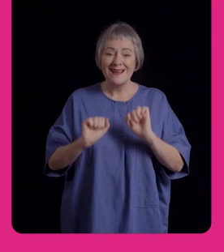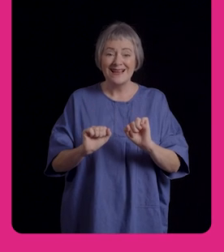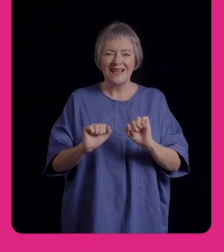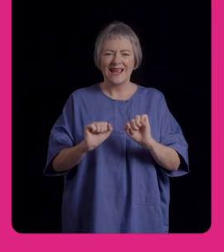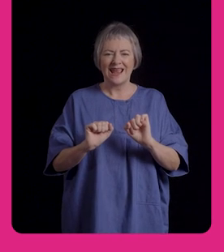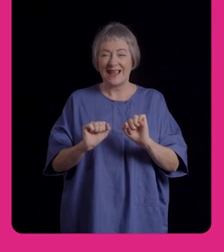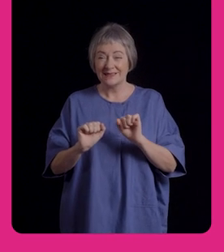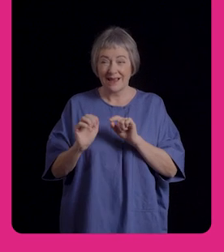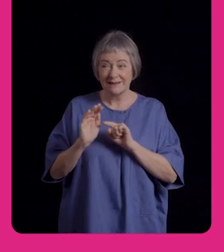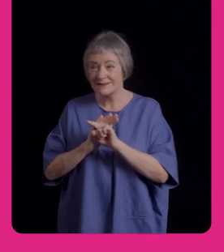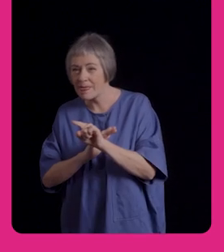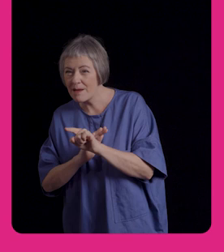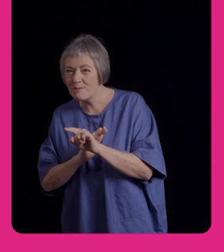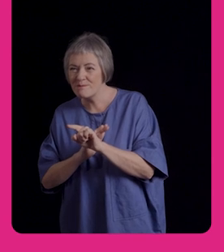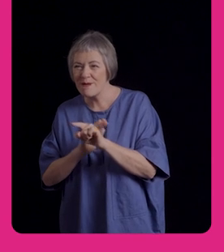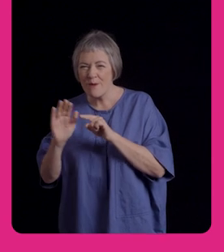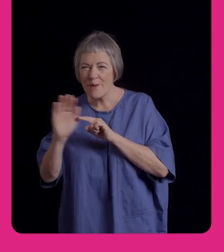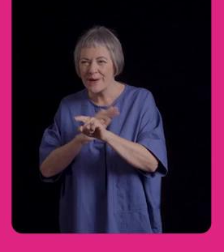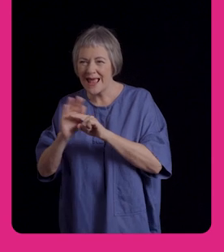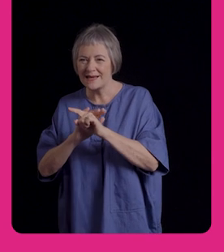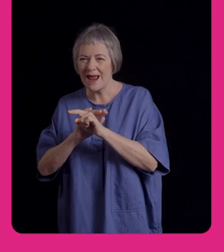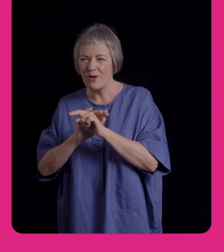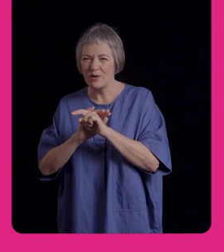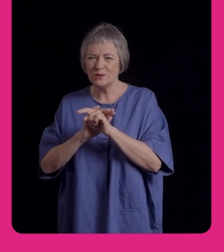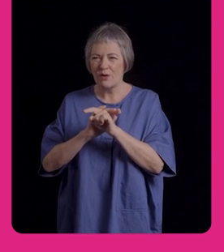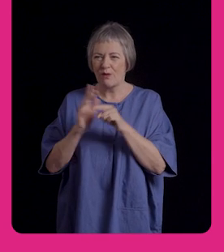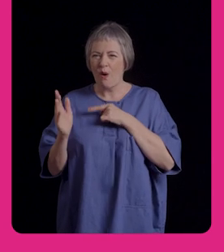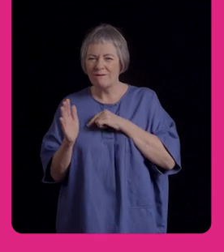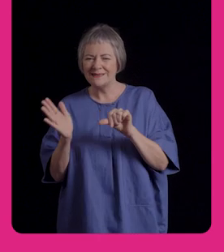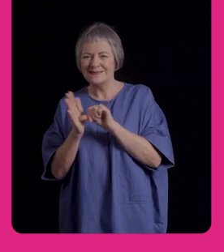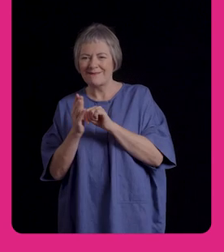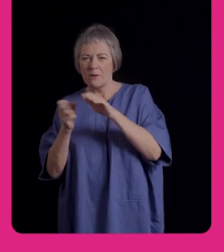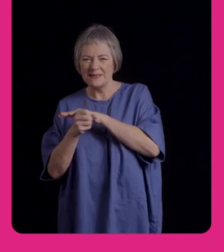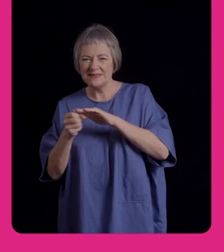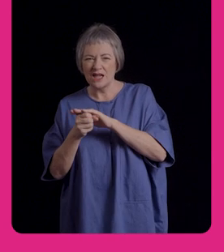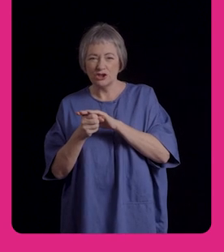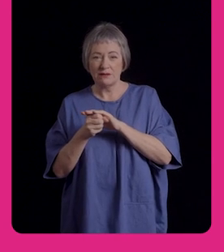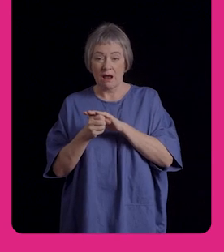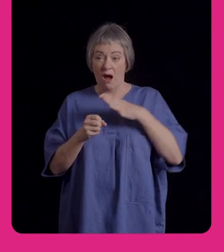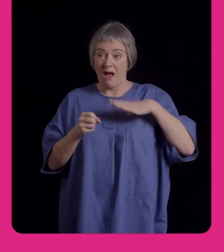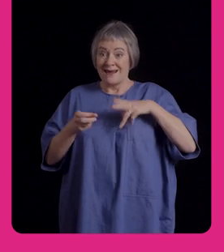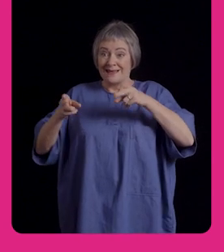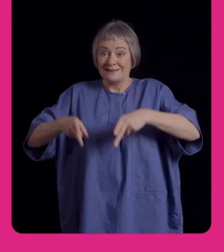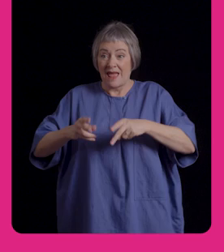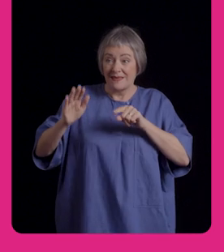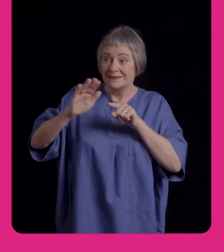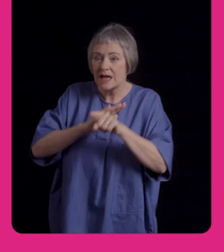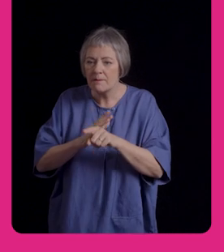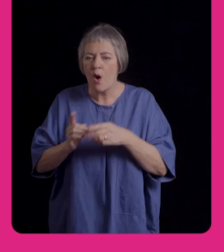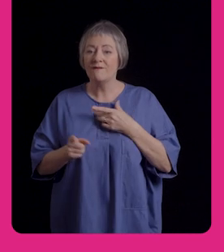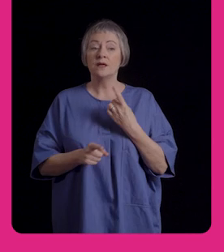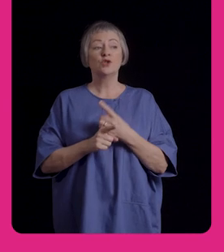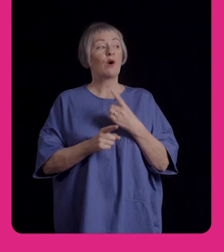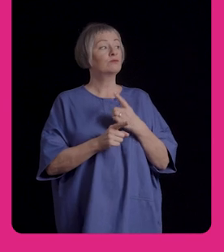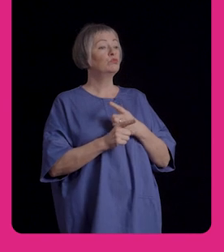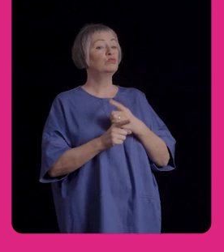He is slippery as an eel, so rather good at getting out of tight spots, near-death escapes, or even talking his way